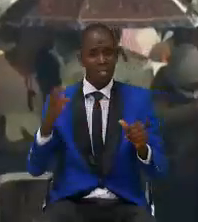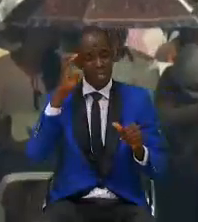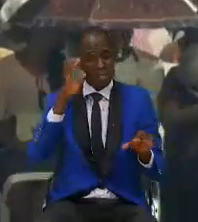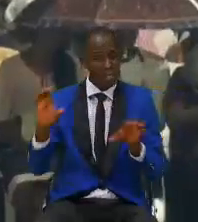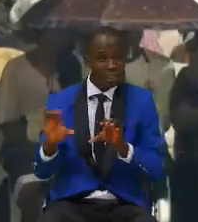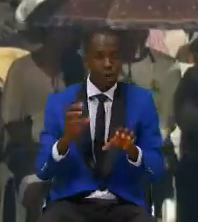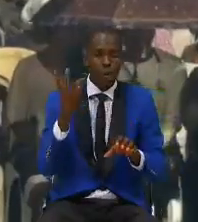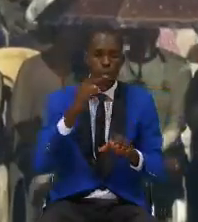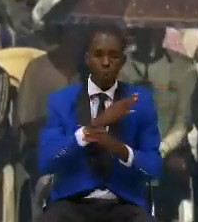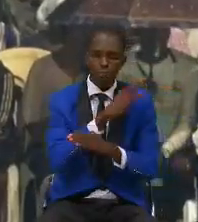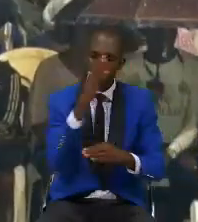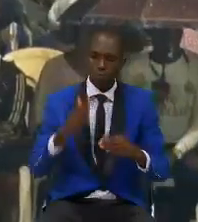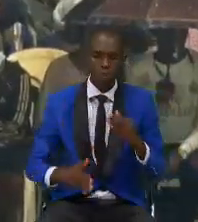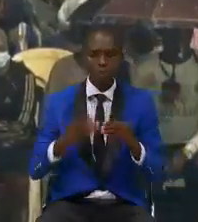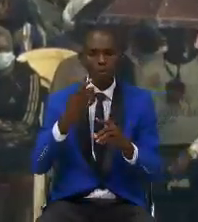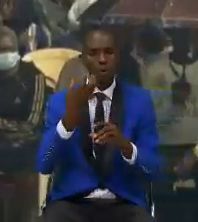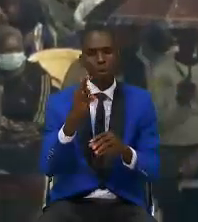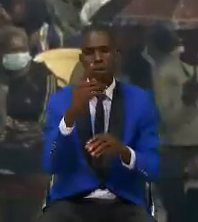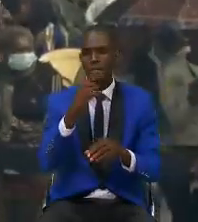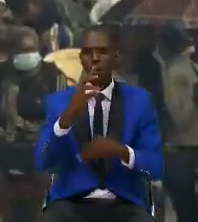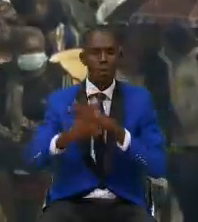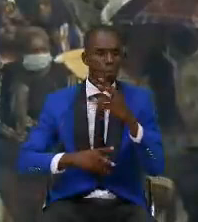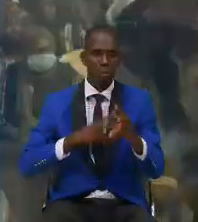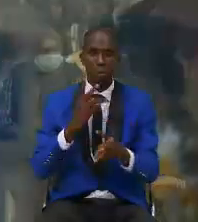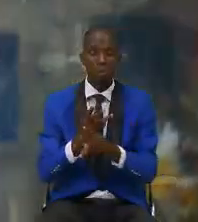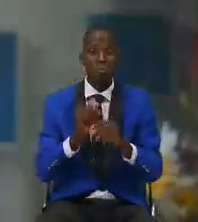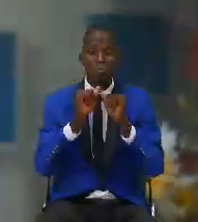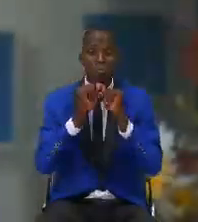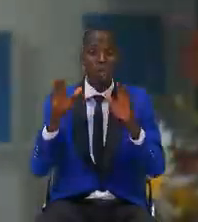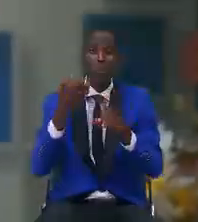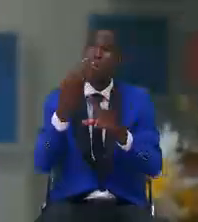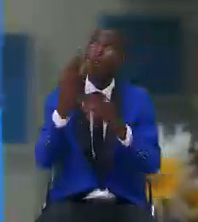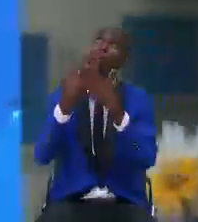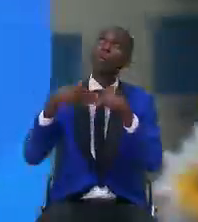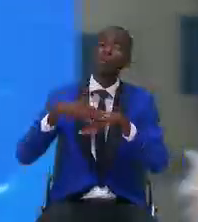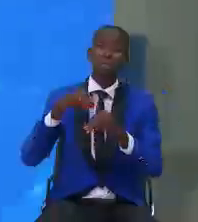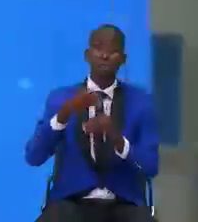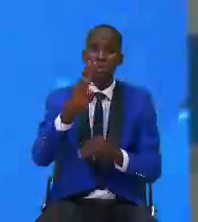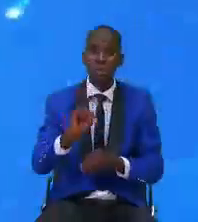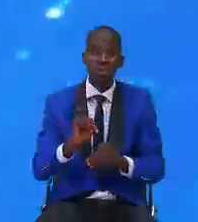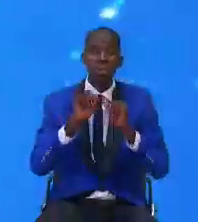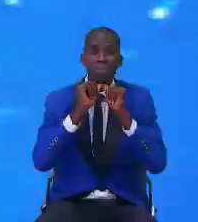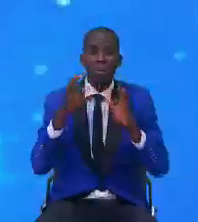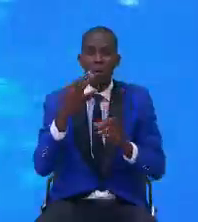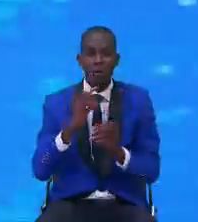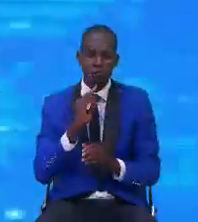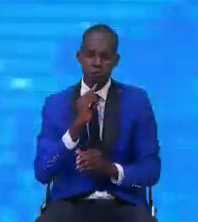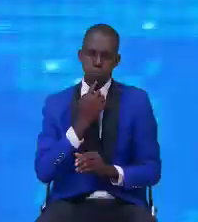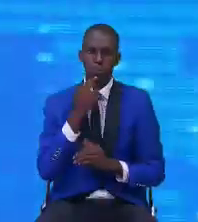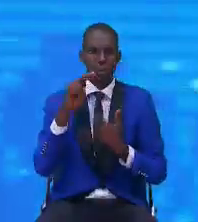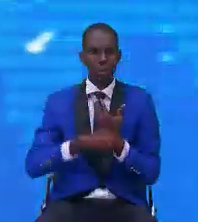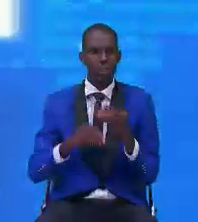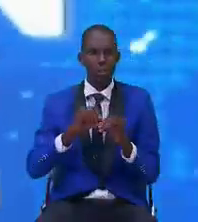his disposition, everything he did was totally of the world. There was nothing of heaven, and there